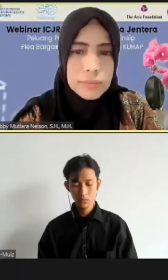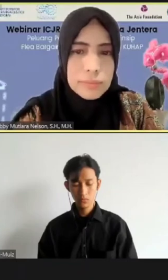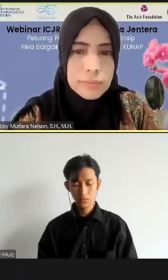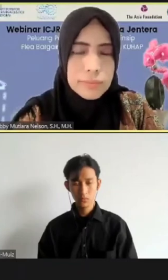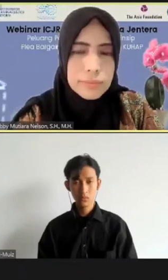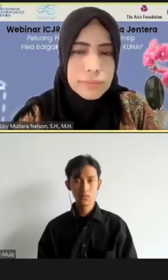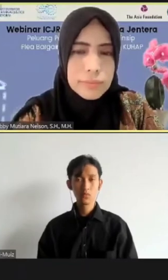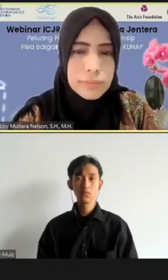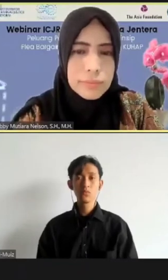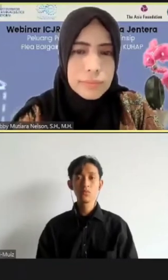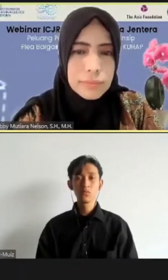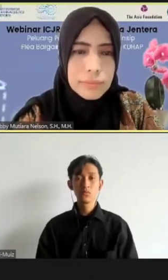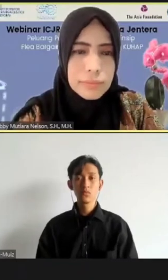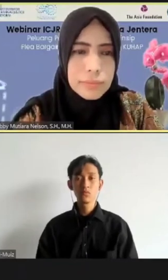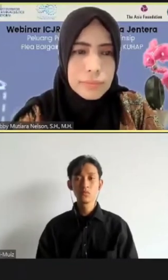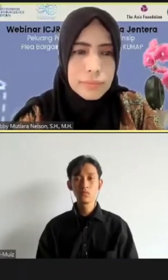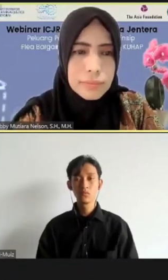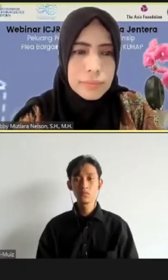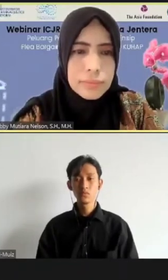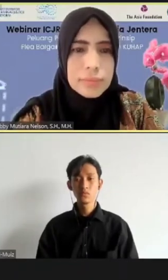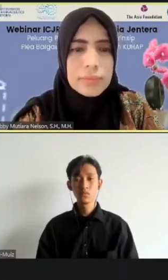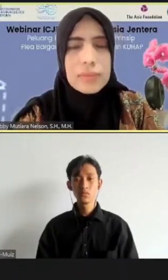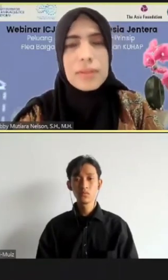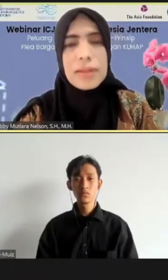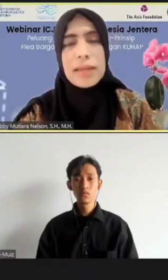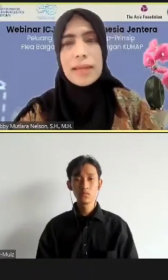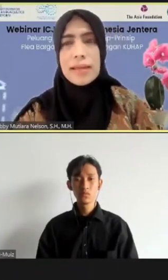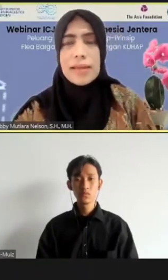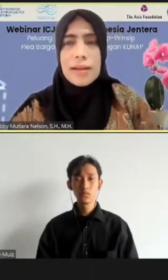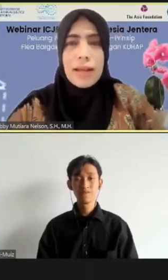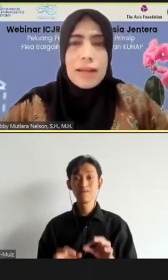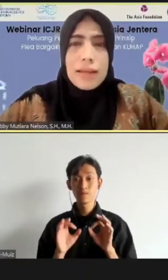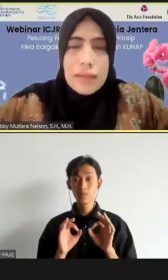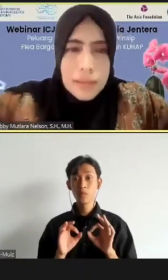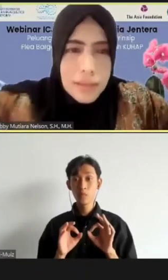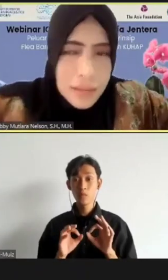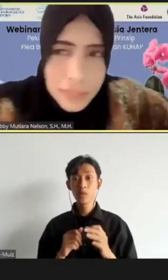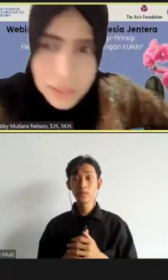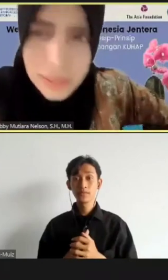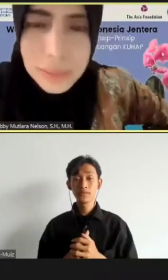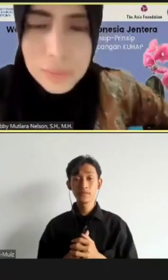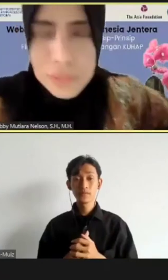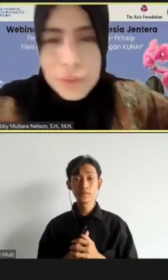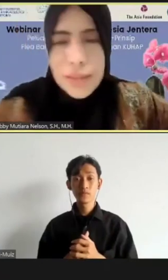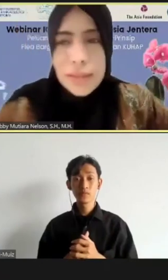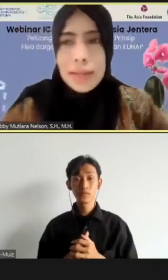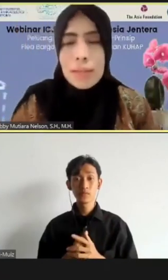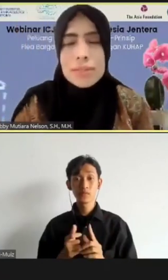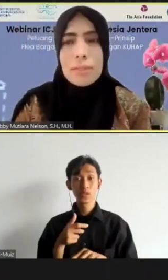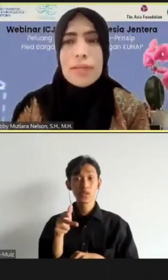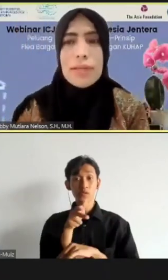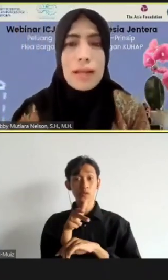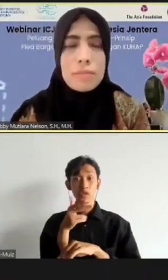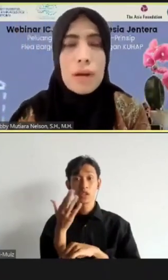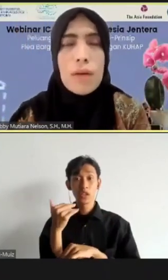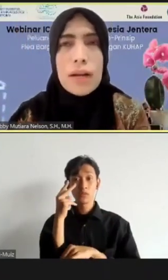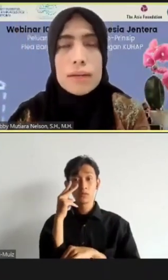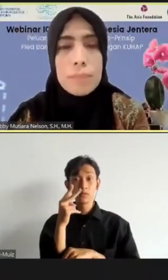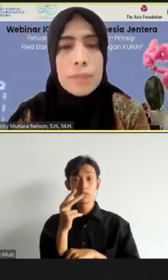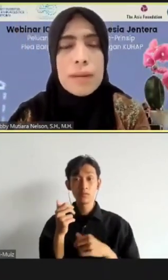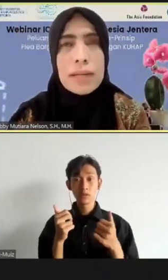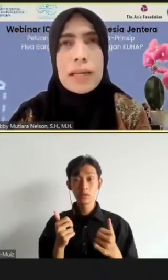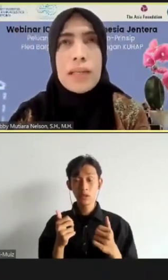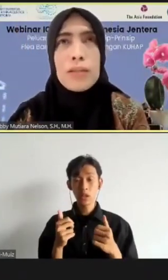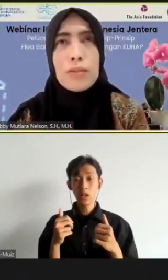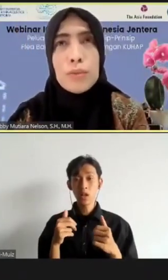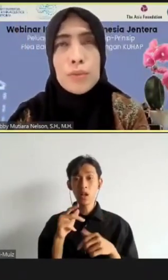stop on my website and feel free to send me in. Oke, nah dari video tadi kita bisa melihat bahwa